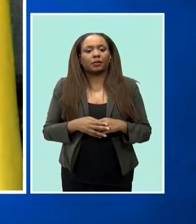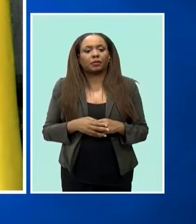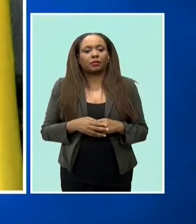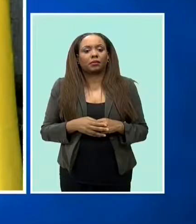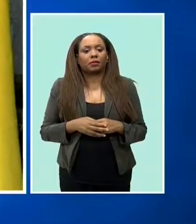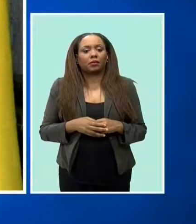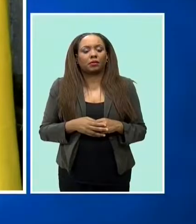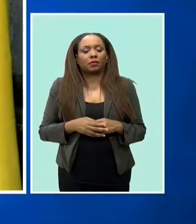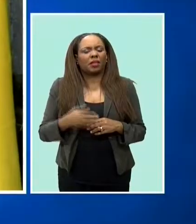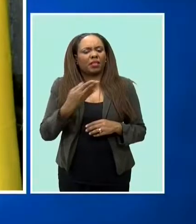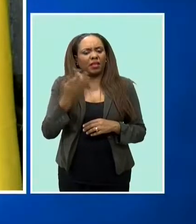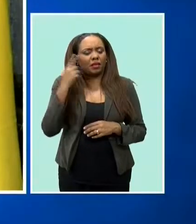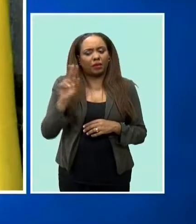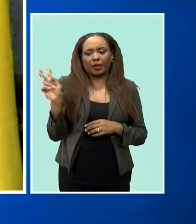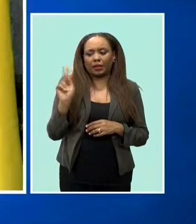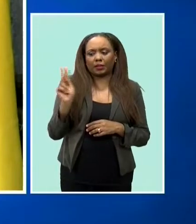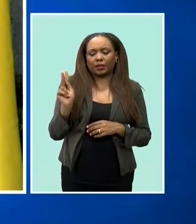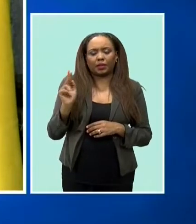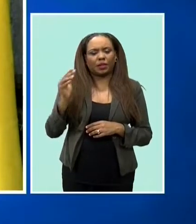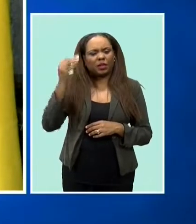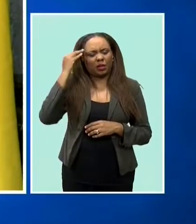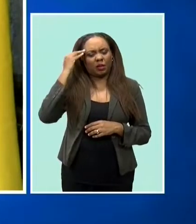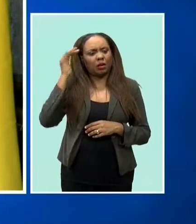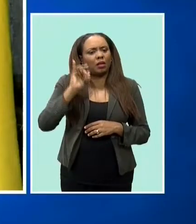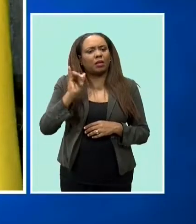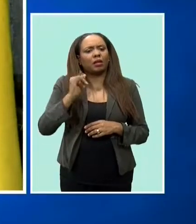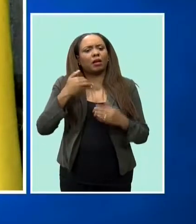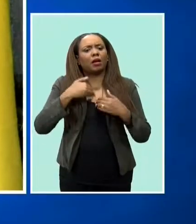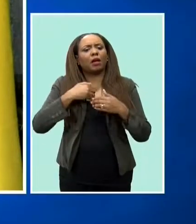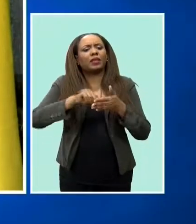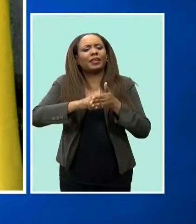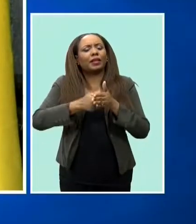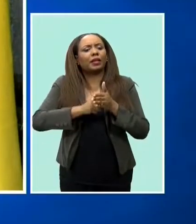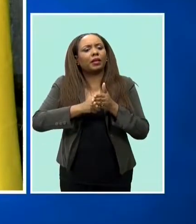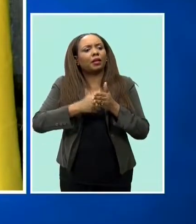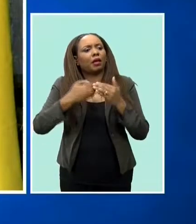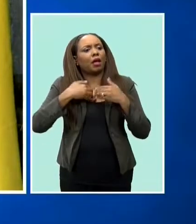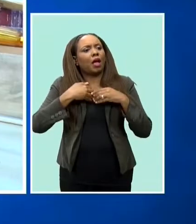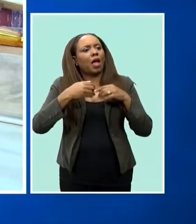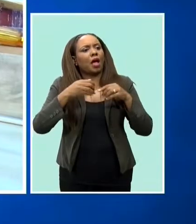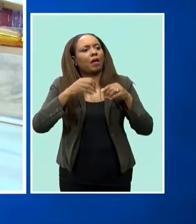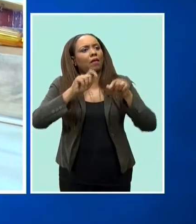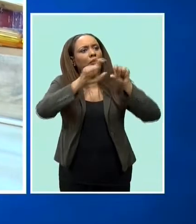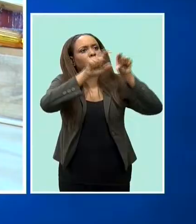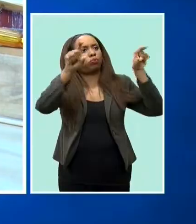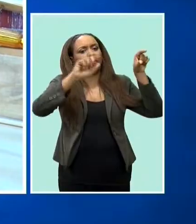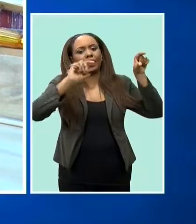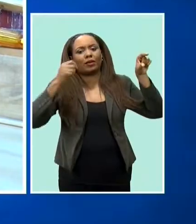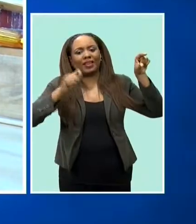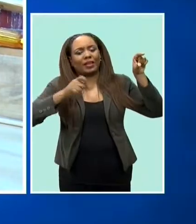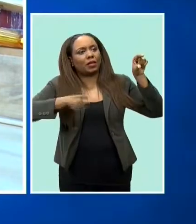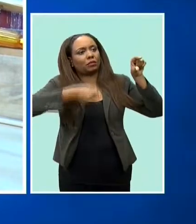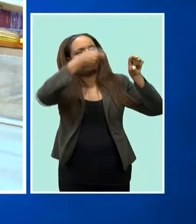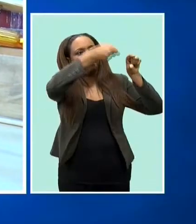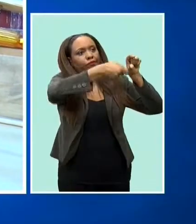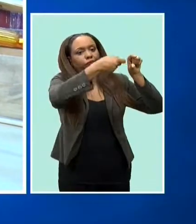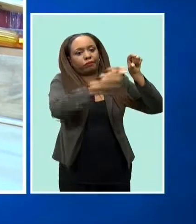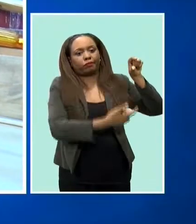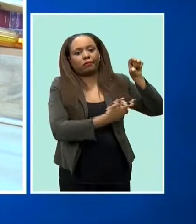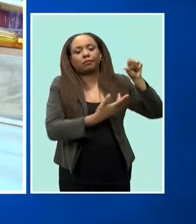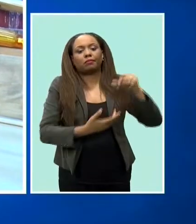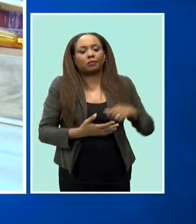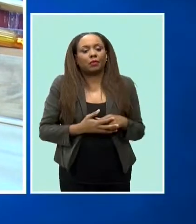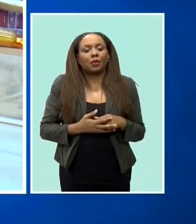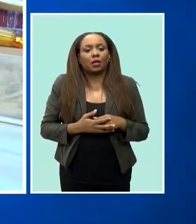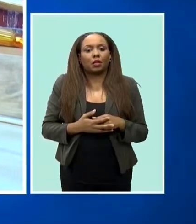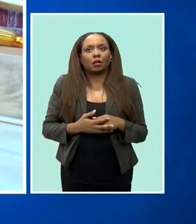spice racks, key finders, key rings, necklaces. And of course, I asked her to break down pyrography. It's the